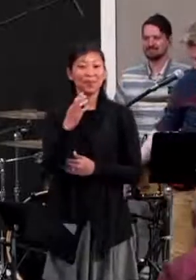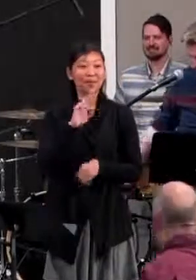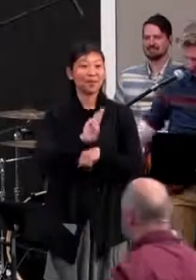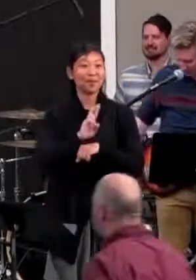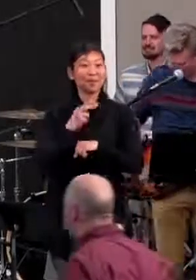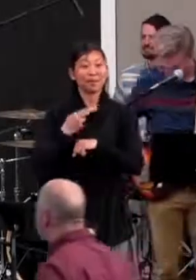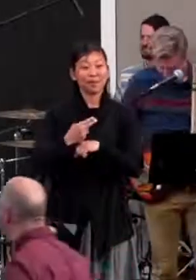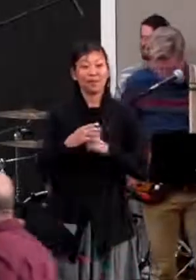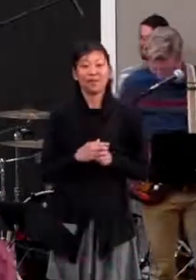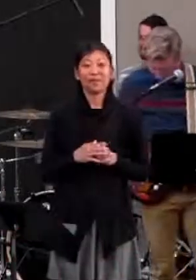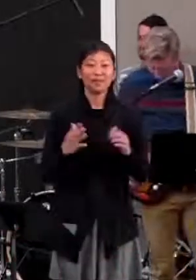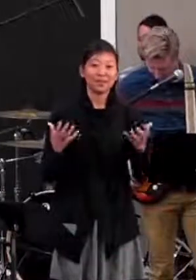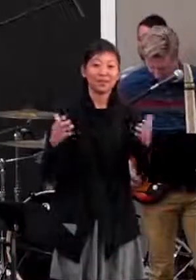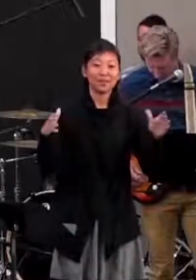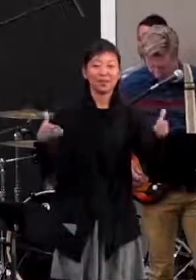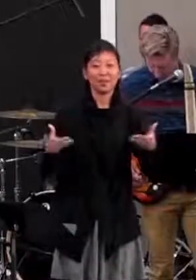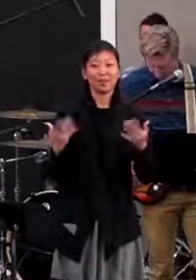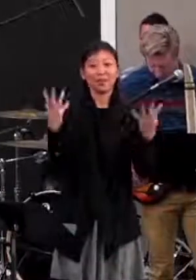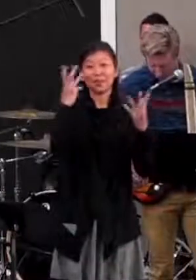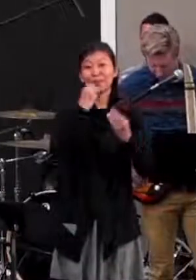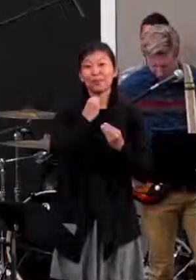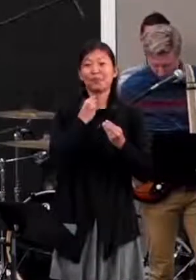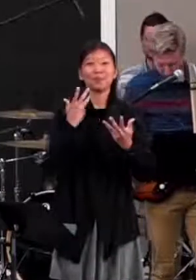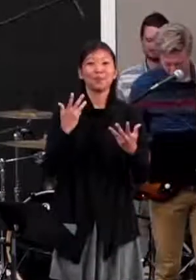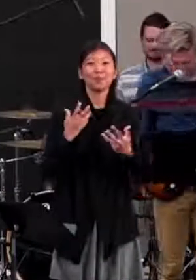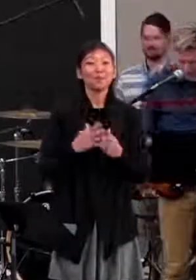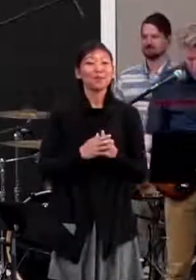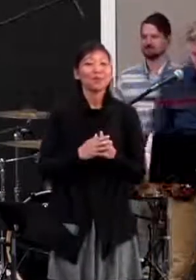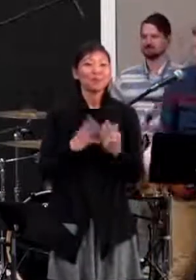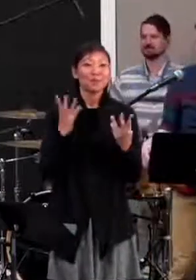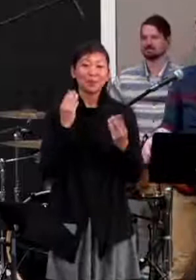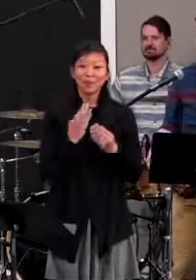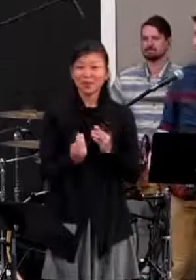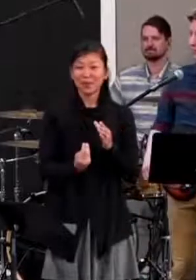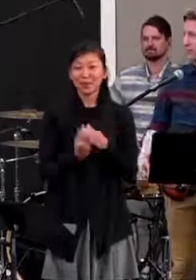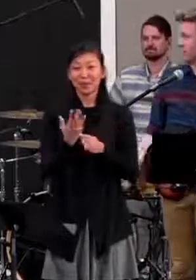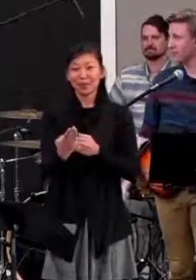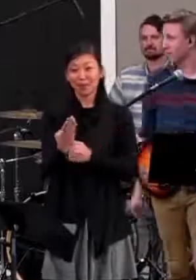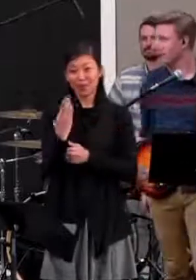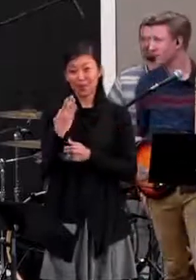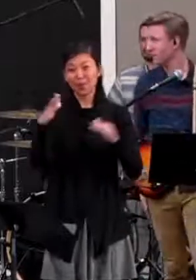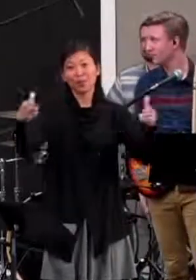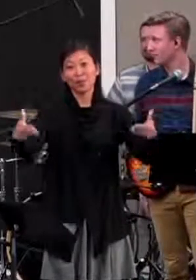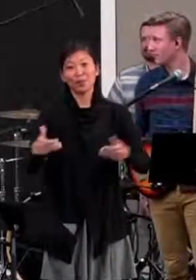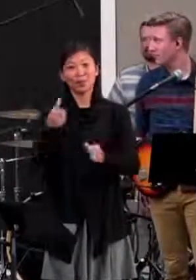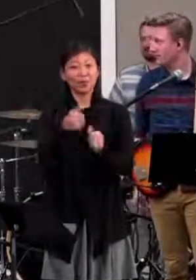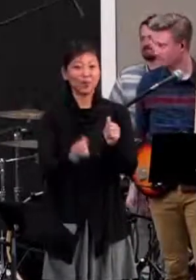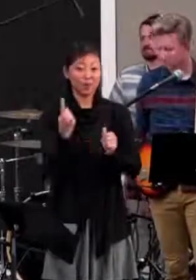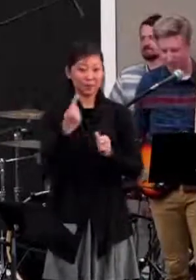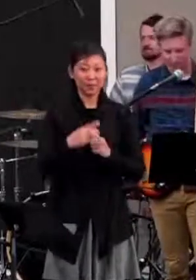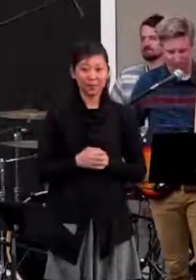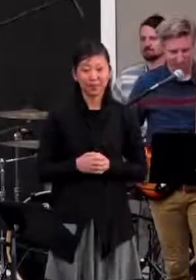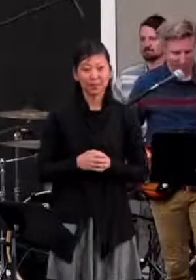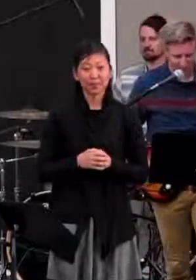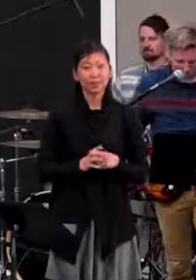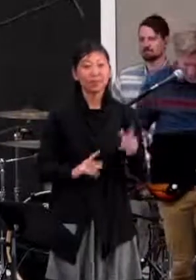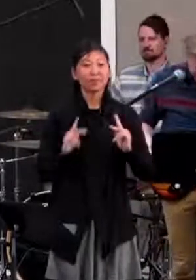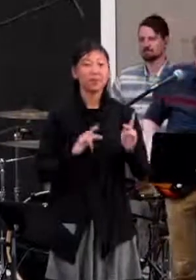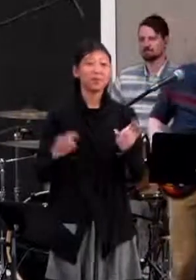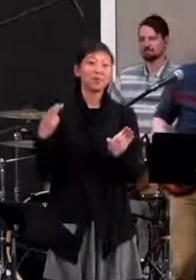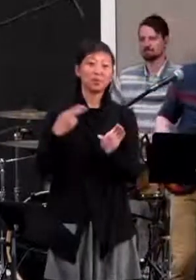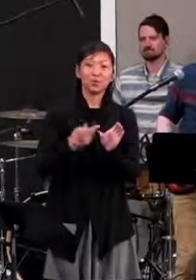I want to extend a welcome to you on this beautiful, beautiful spring morning. For those of you who are